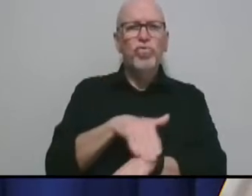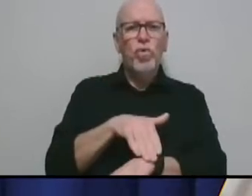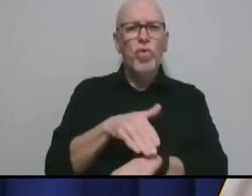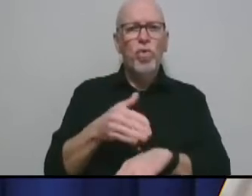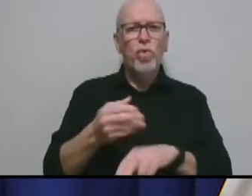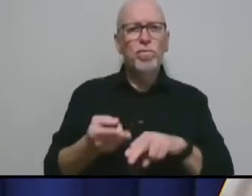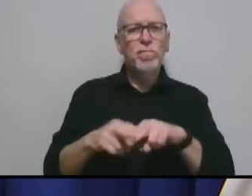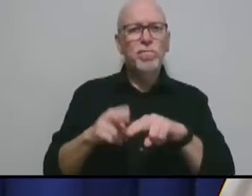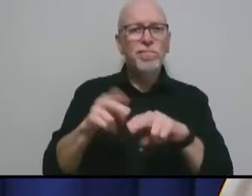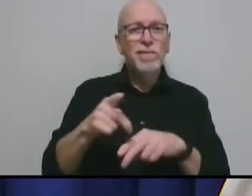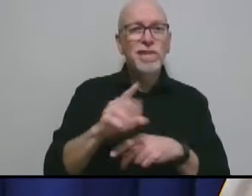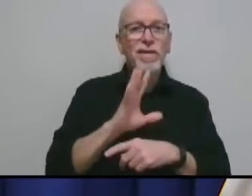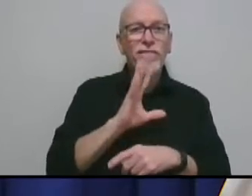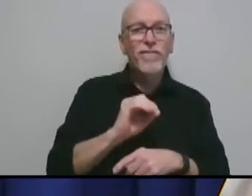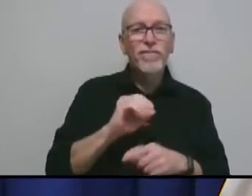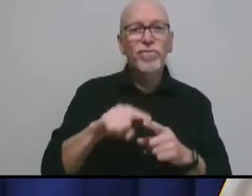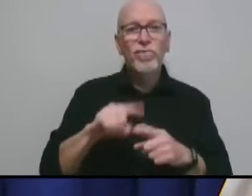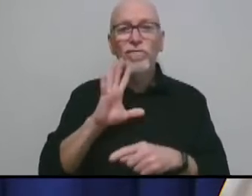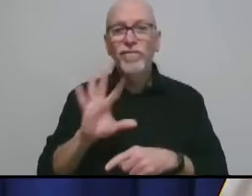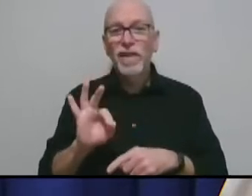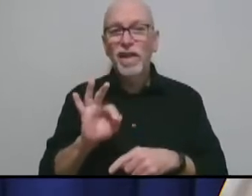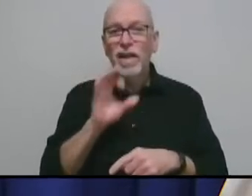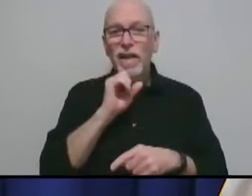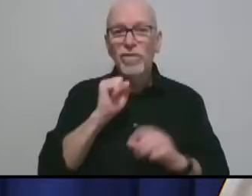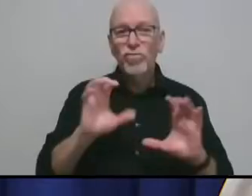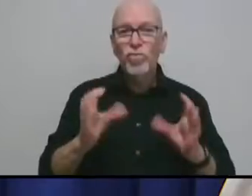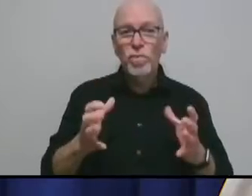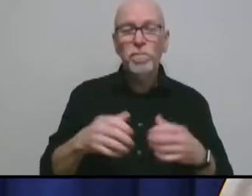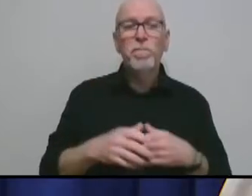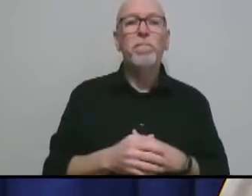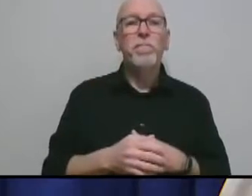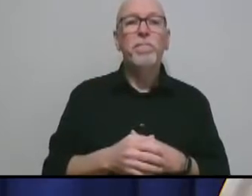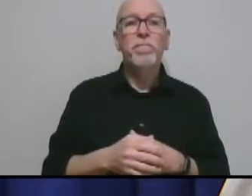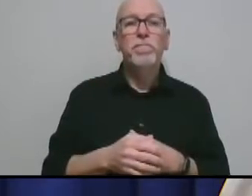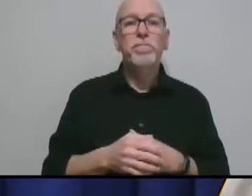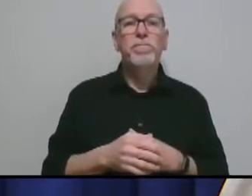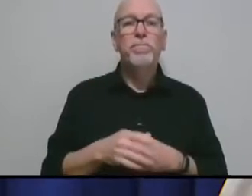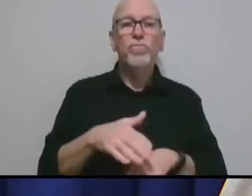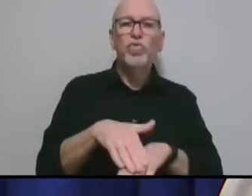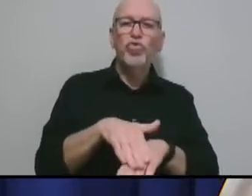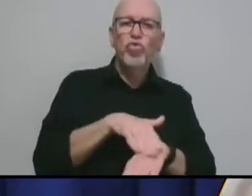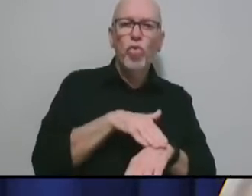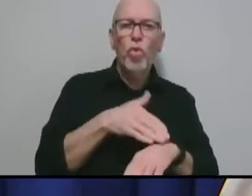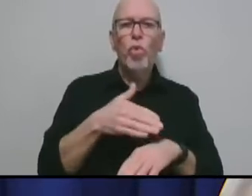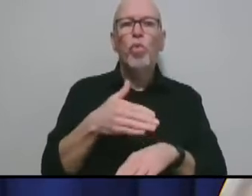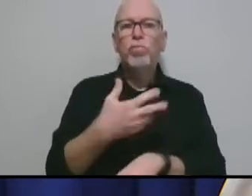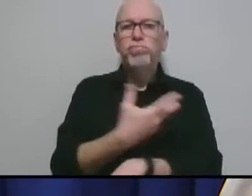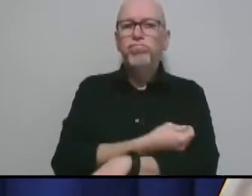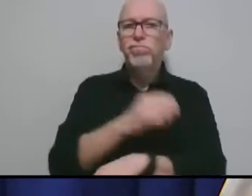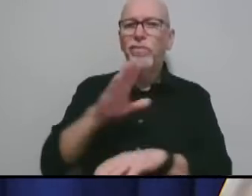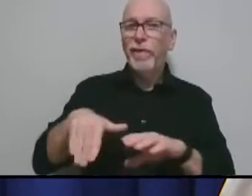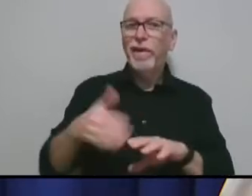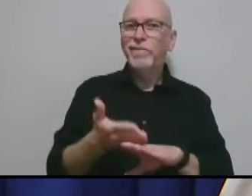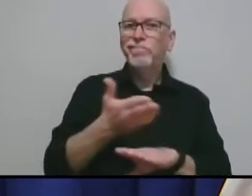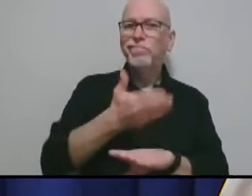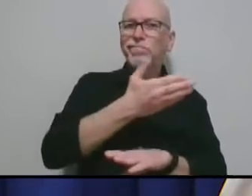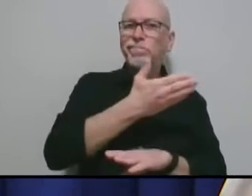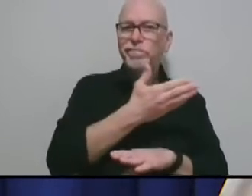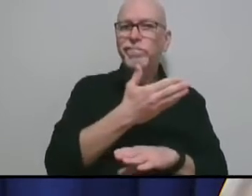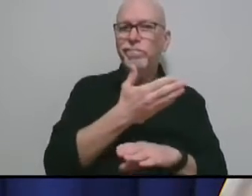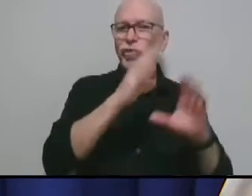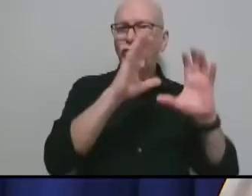to 59-year-old age grouping, slower than previous